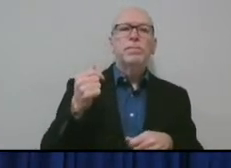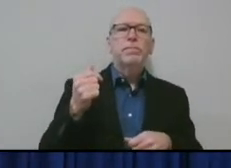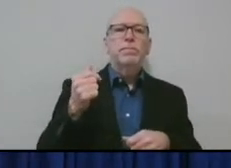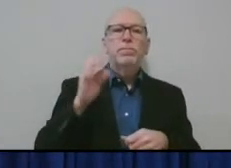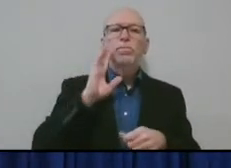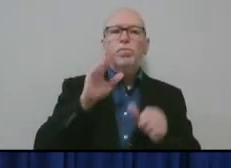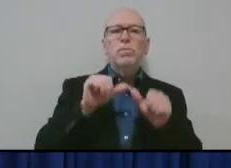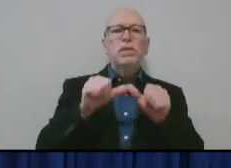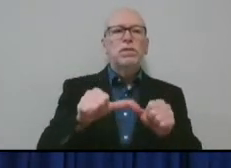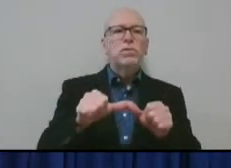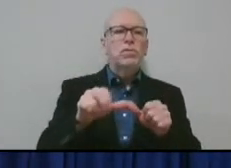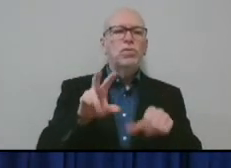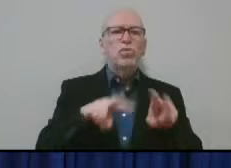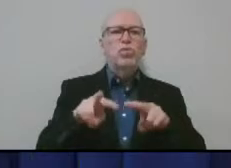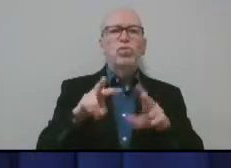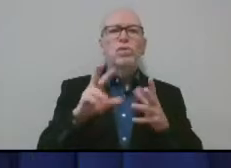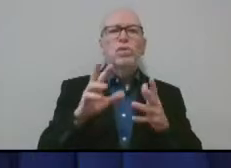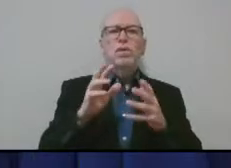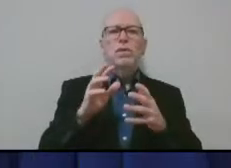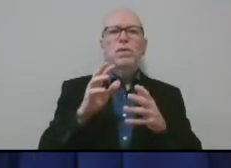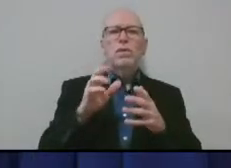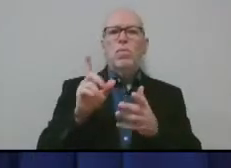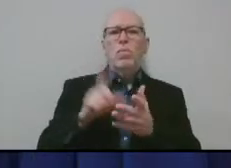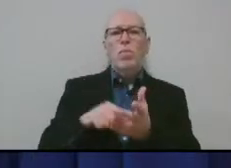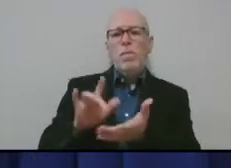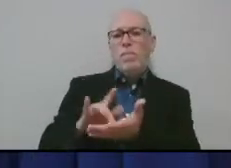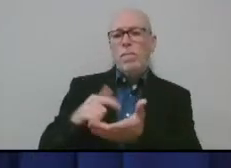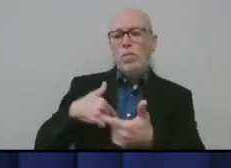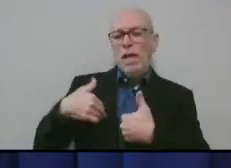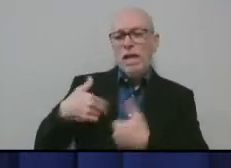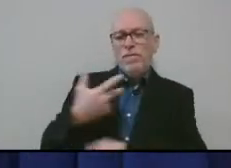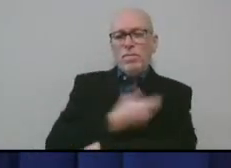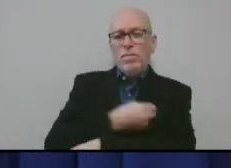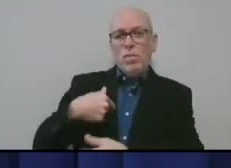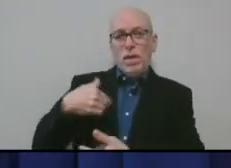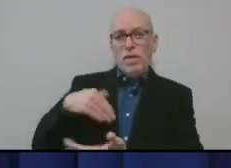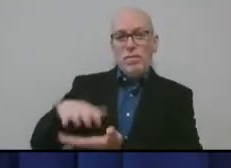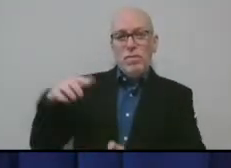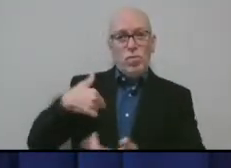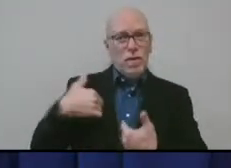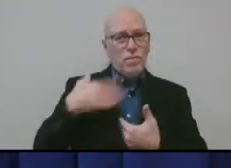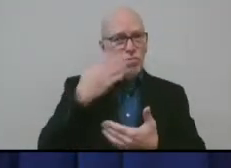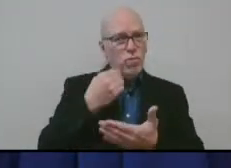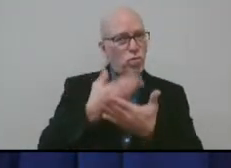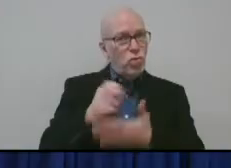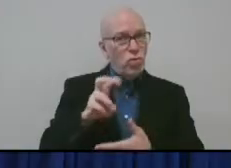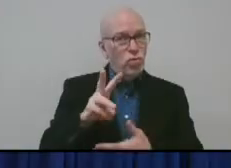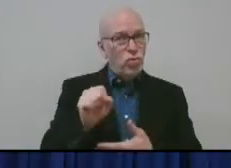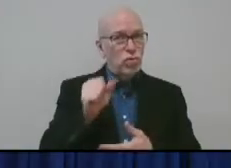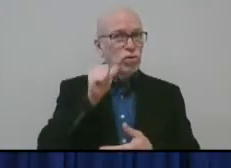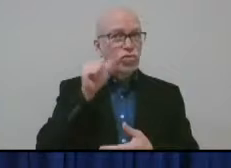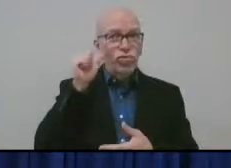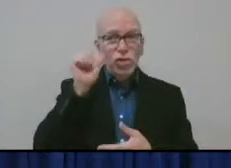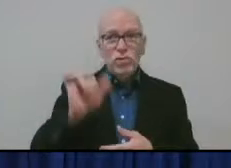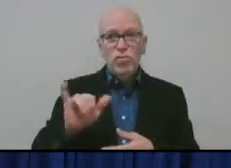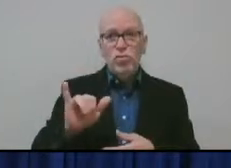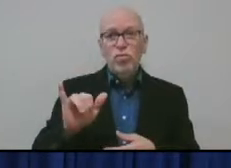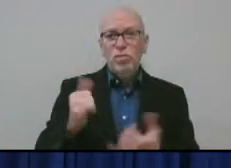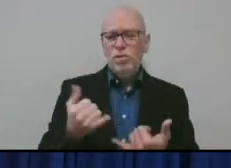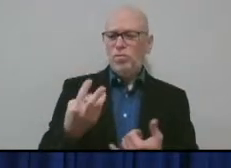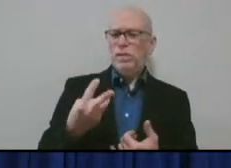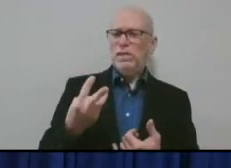continue to look at the inventory that we have, or that supply that we have. We got some pretty good news yesterday, I guess. Today's Wednesday,